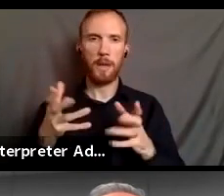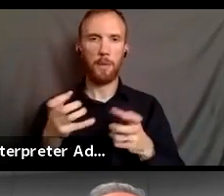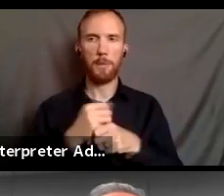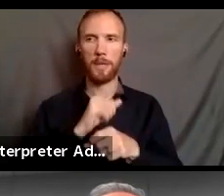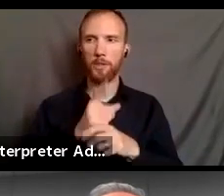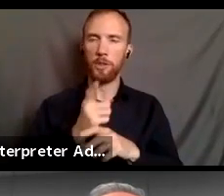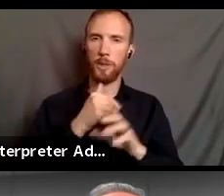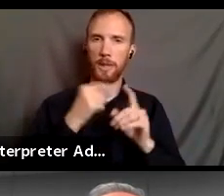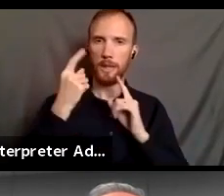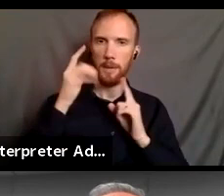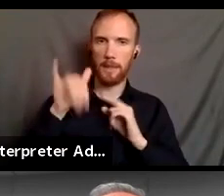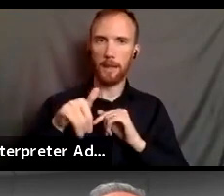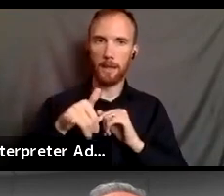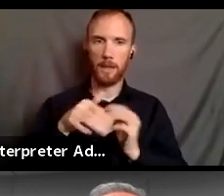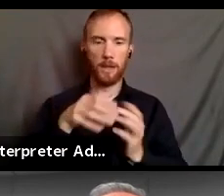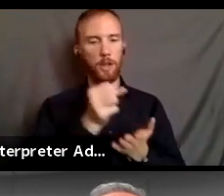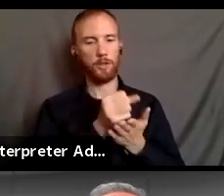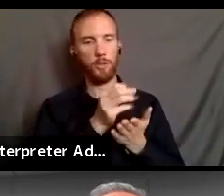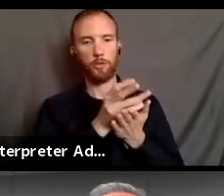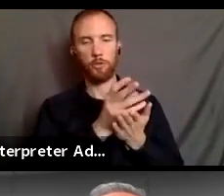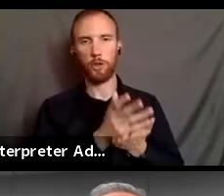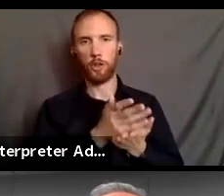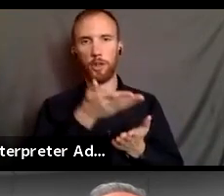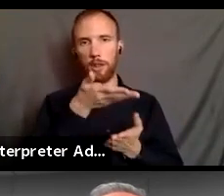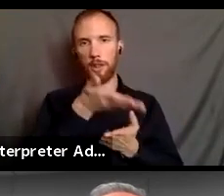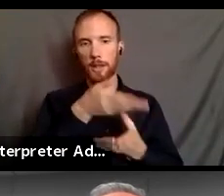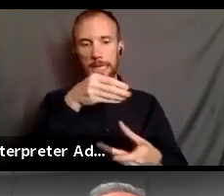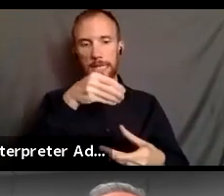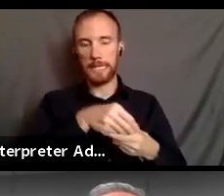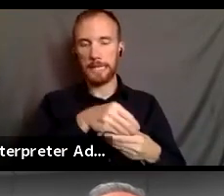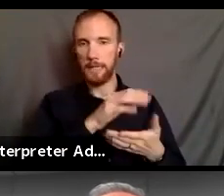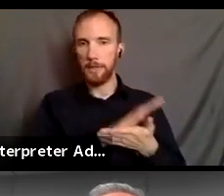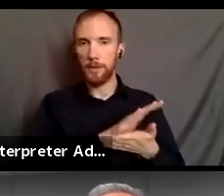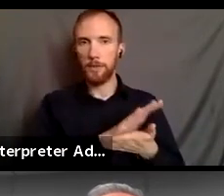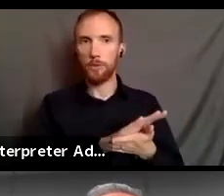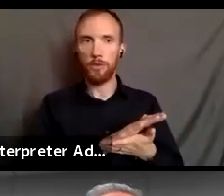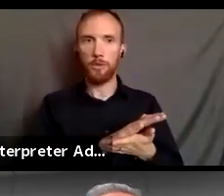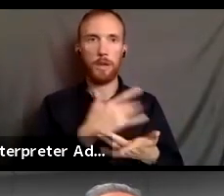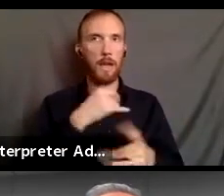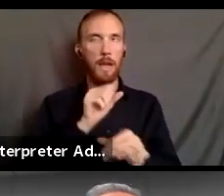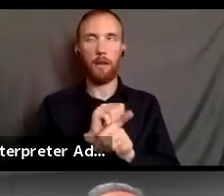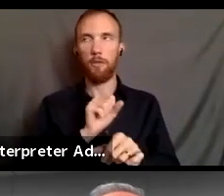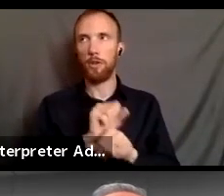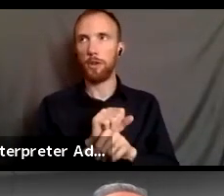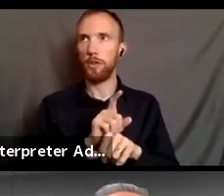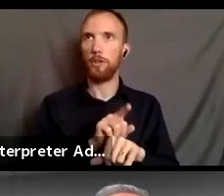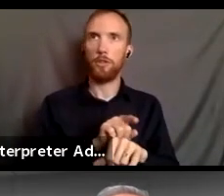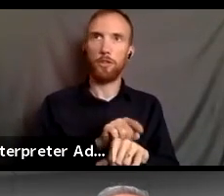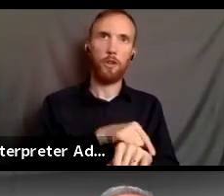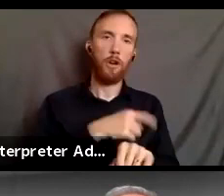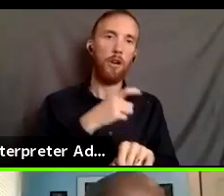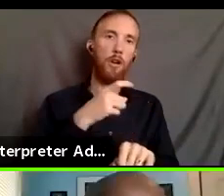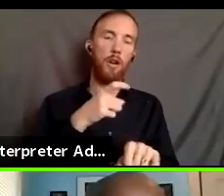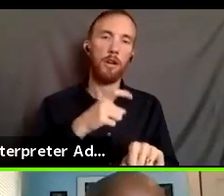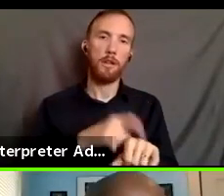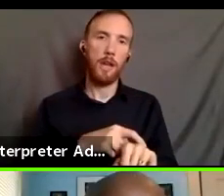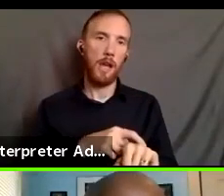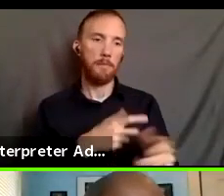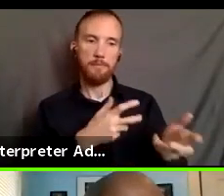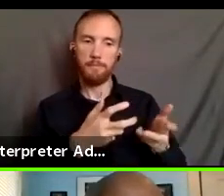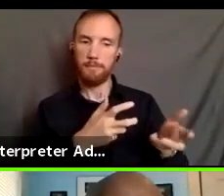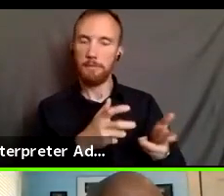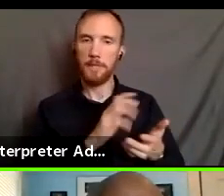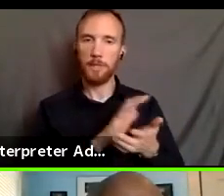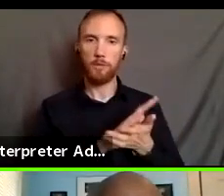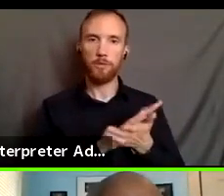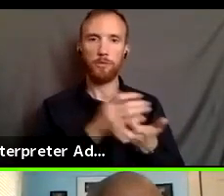having the social work in school and you know and i work long and hard and years in schools trying to do the best i can from for all